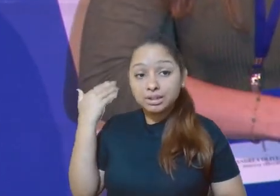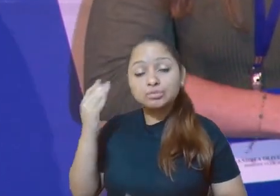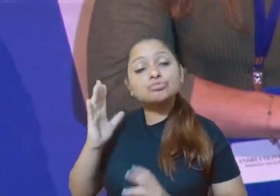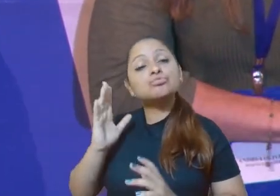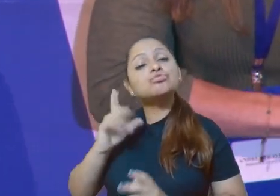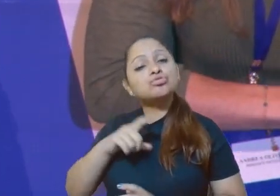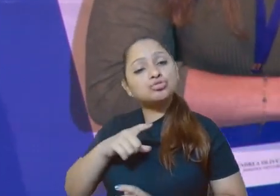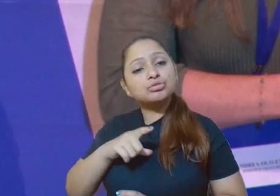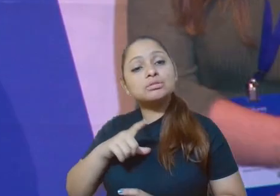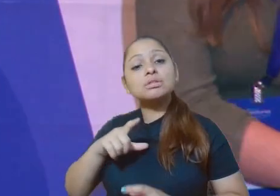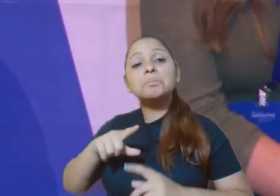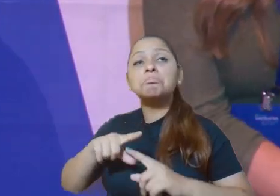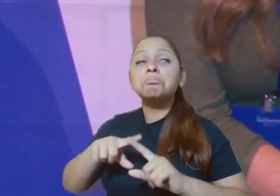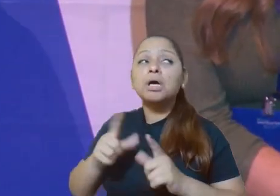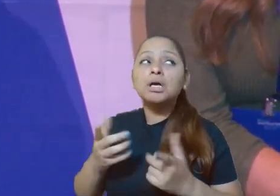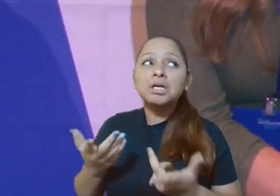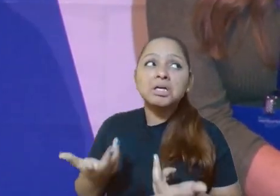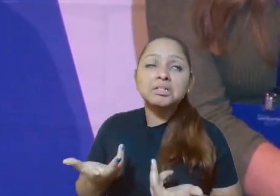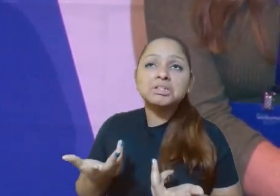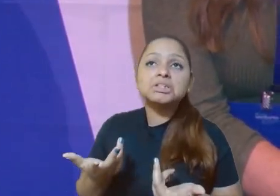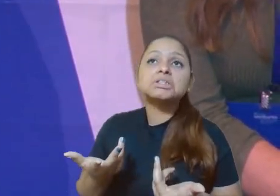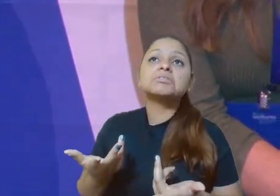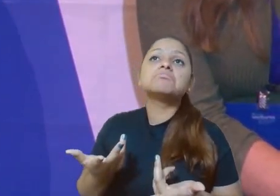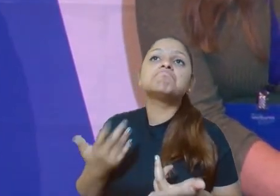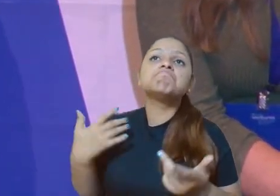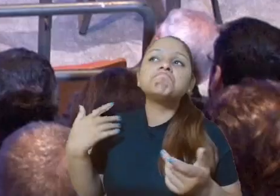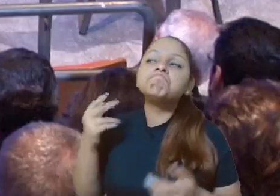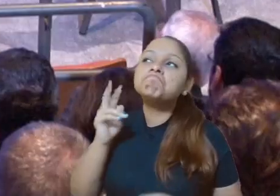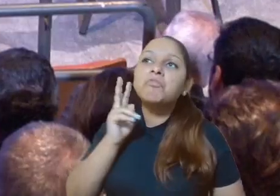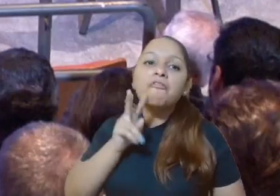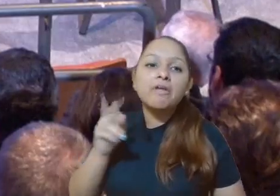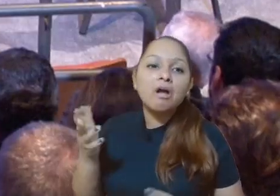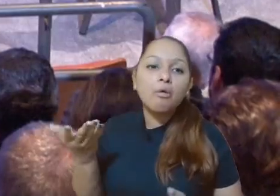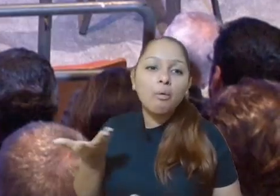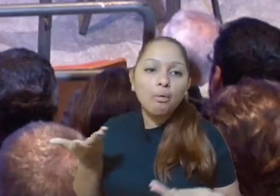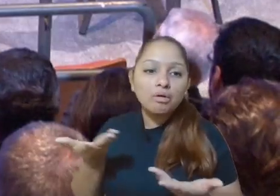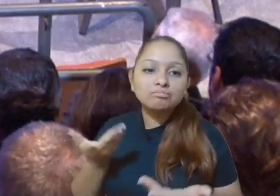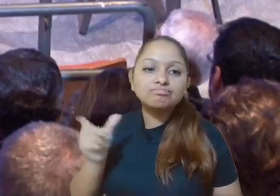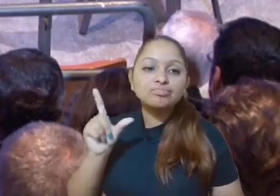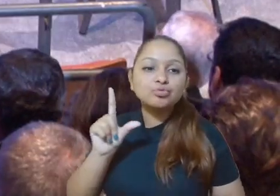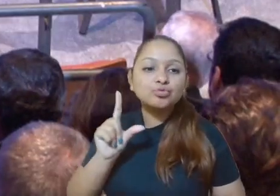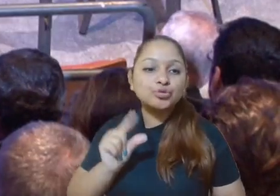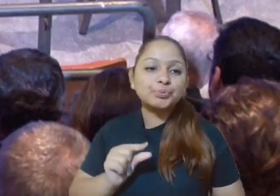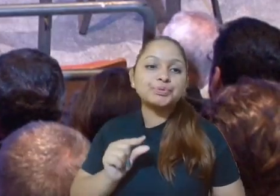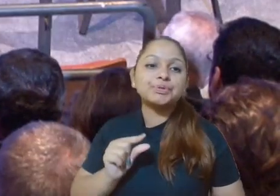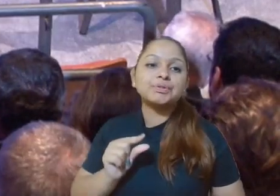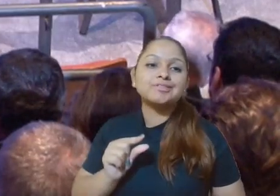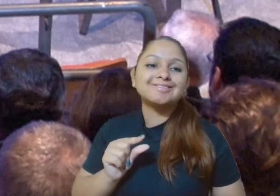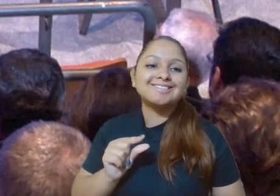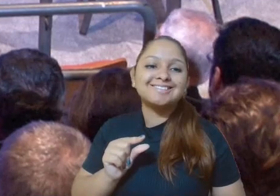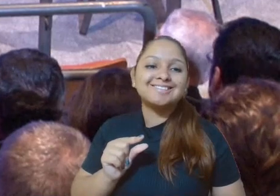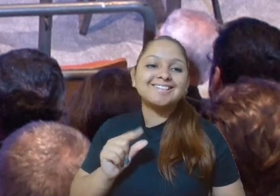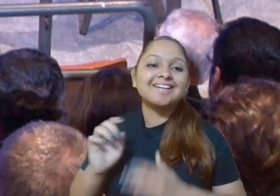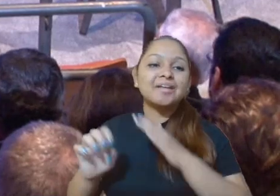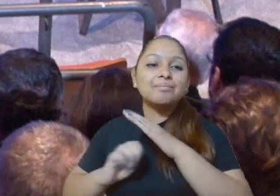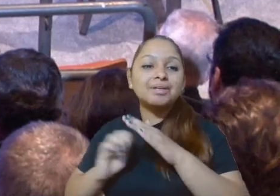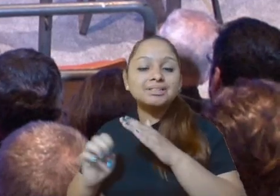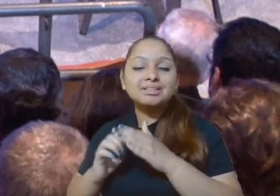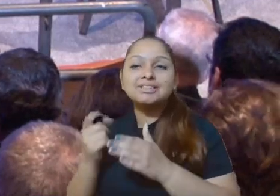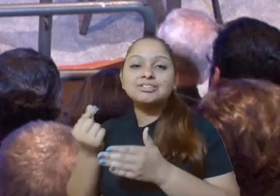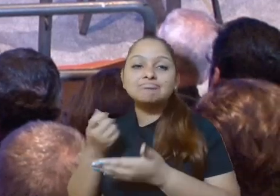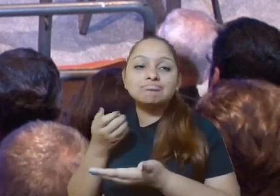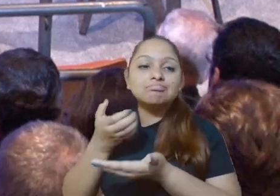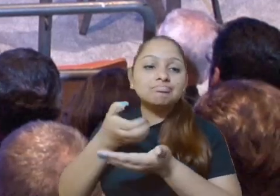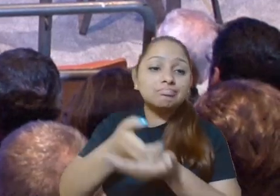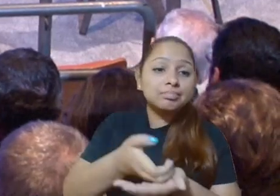reason, let's not say it just stopped, but this investment reduced from all sides, from the private